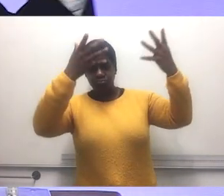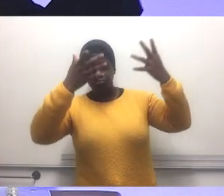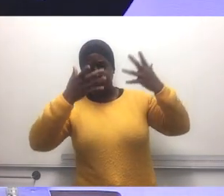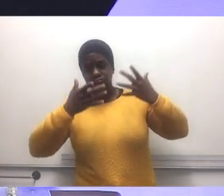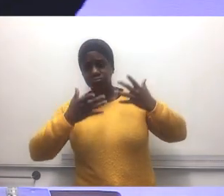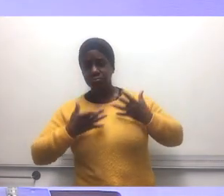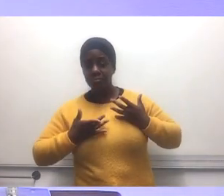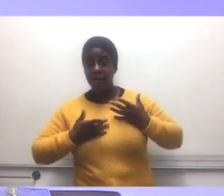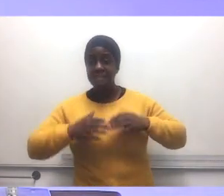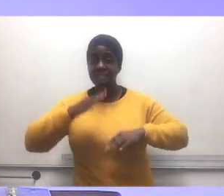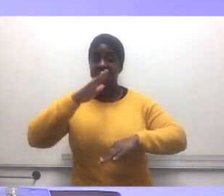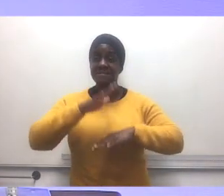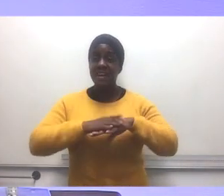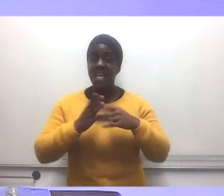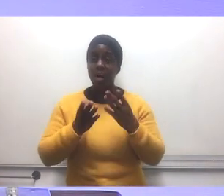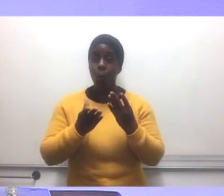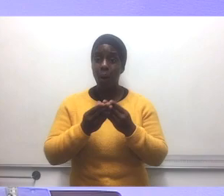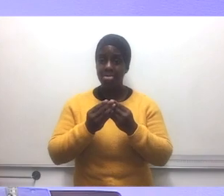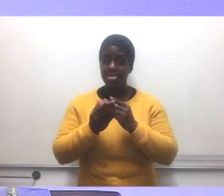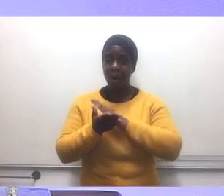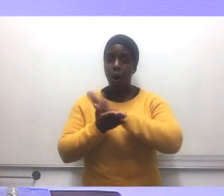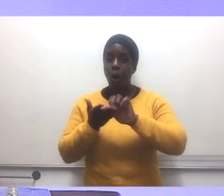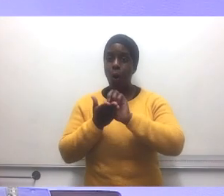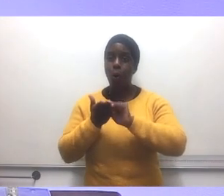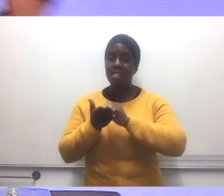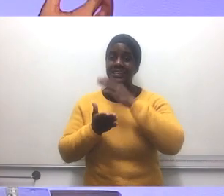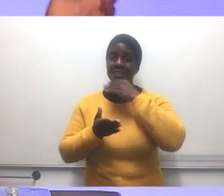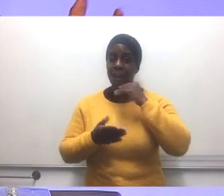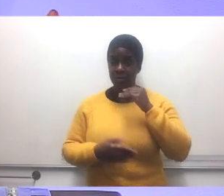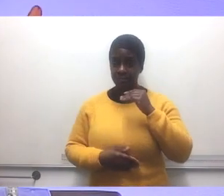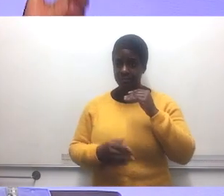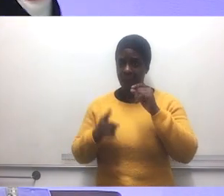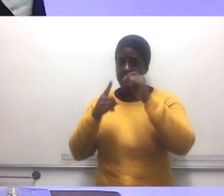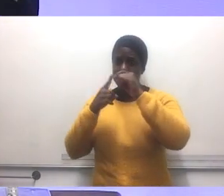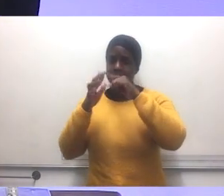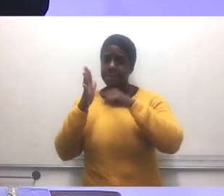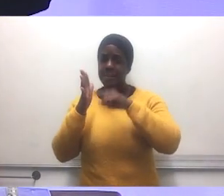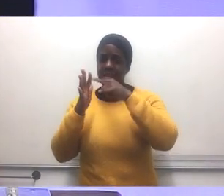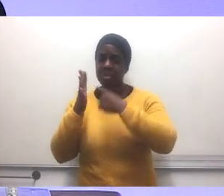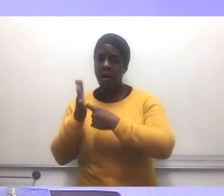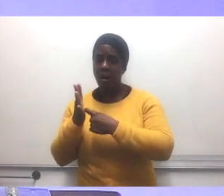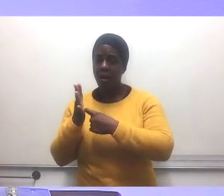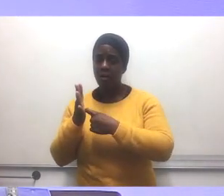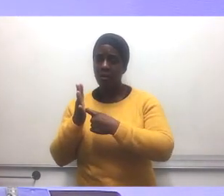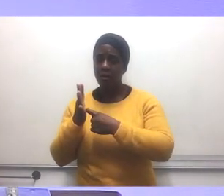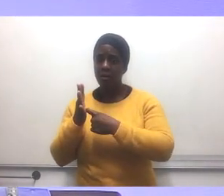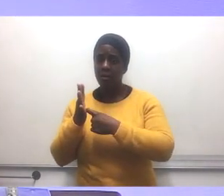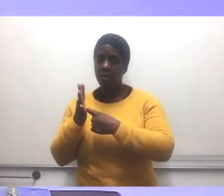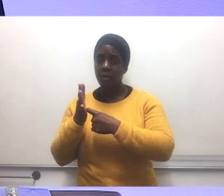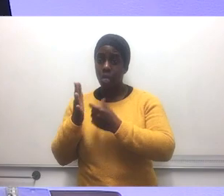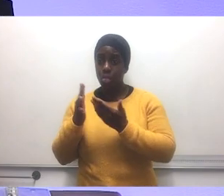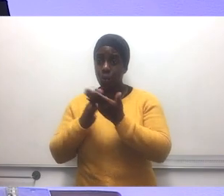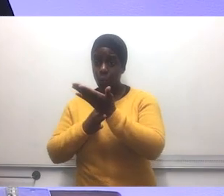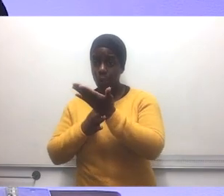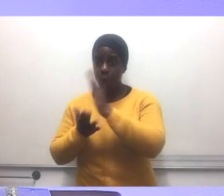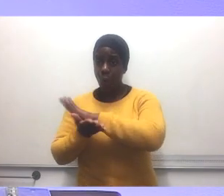And they were filled with the Holy Spirit. Peter, under the influence of the Holy